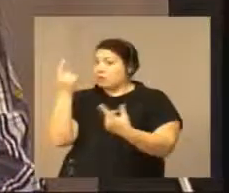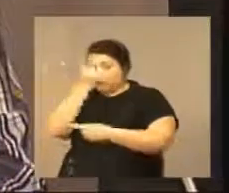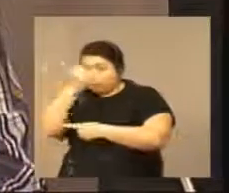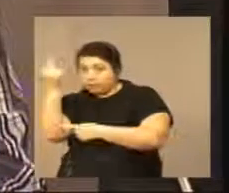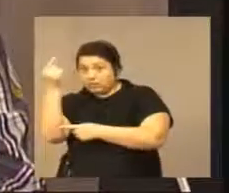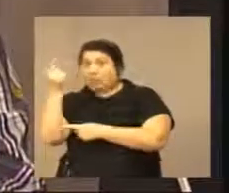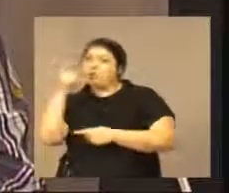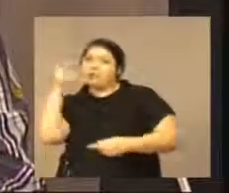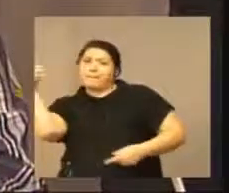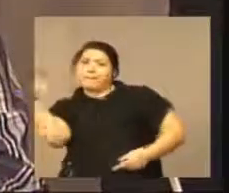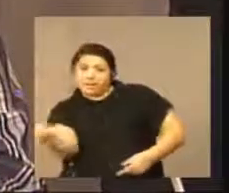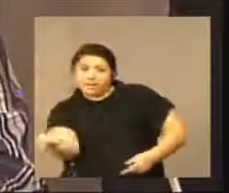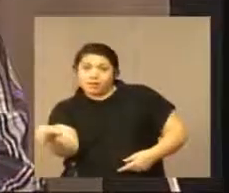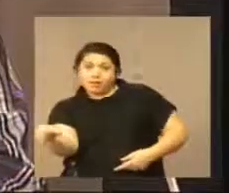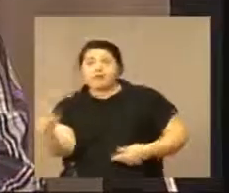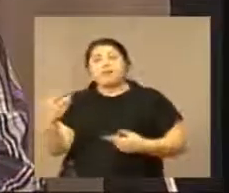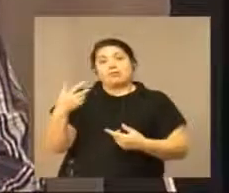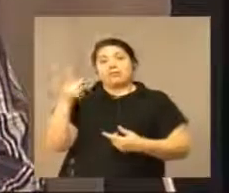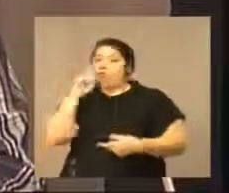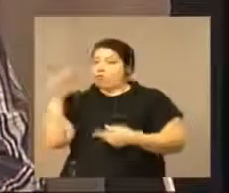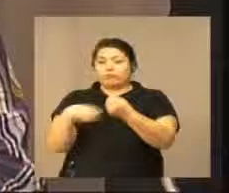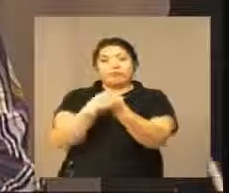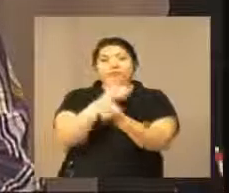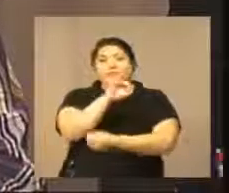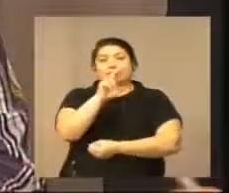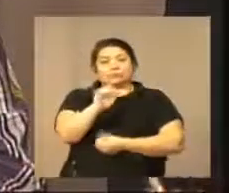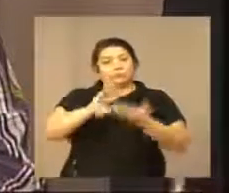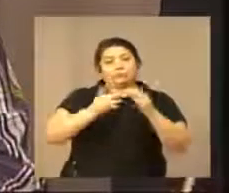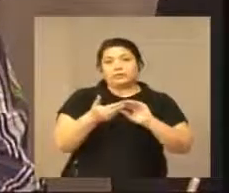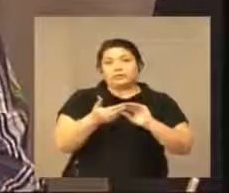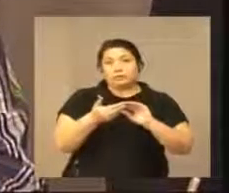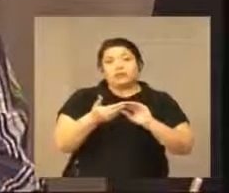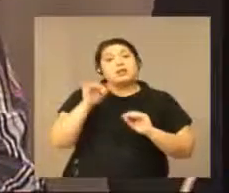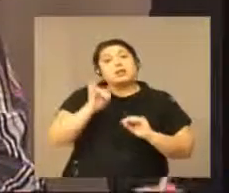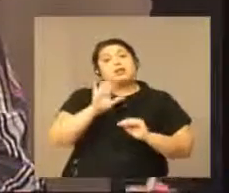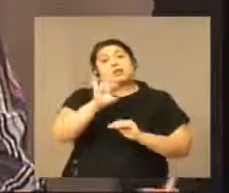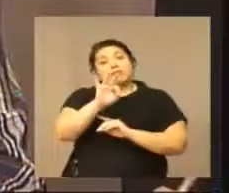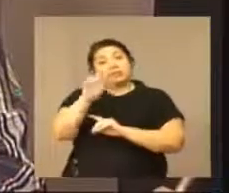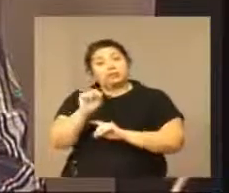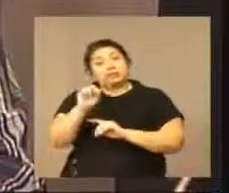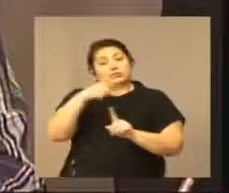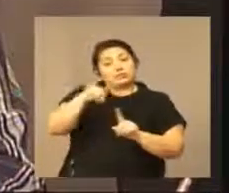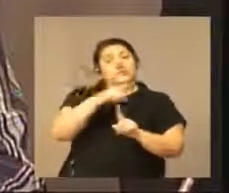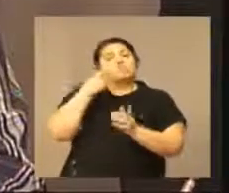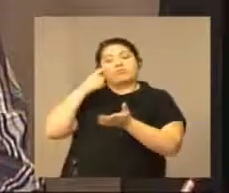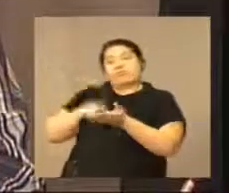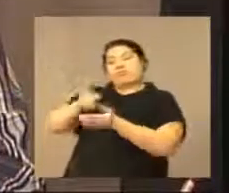government services provided to First Nations. However, First Nations recognize